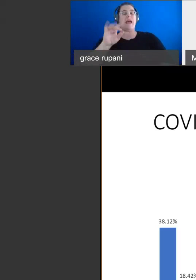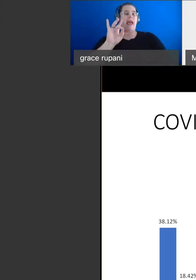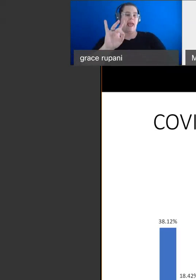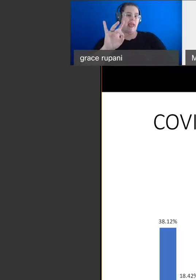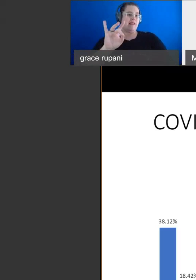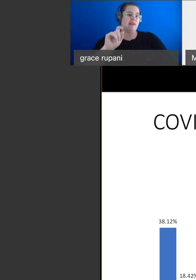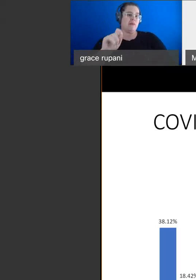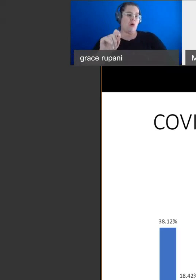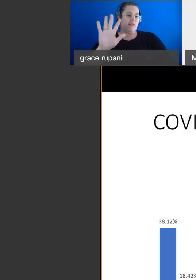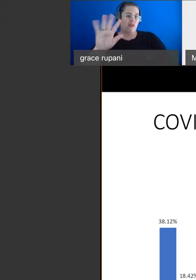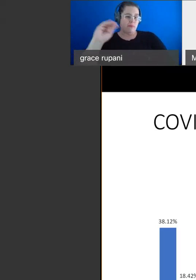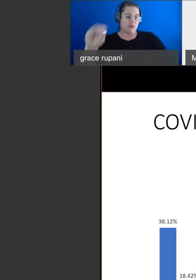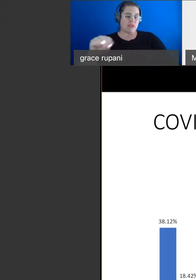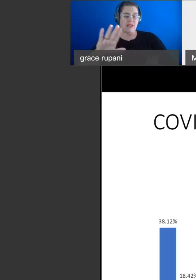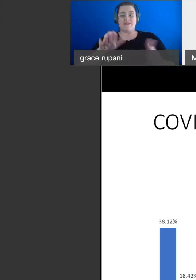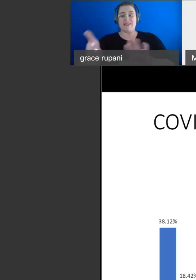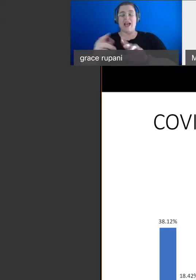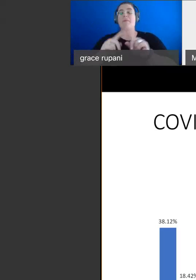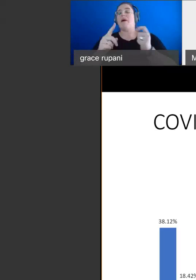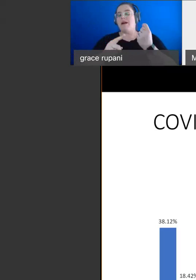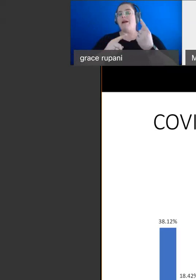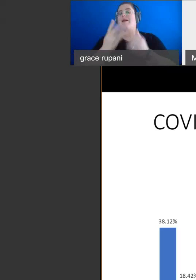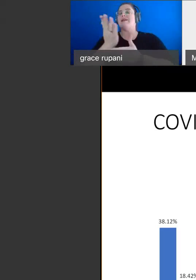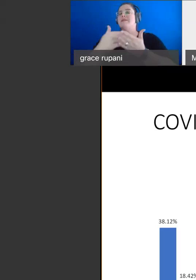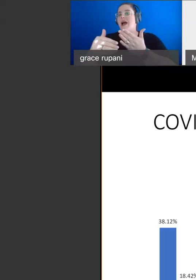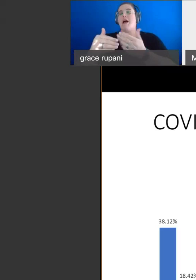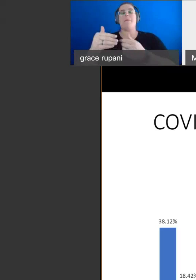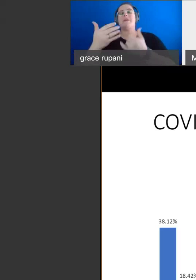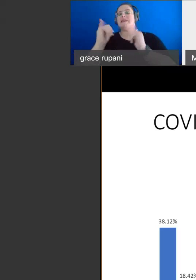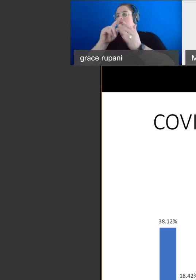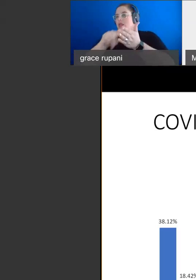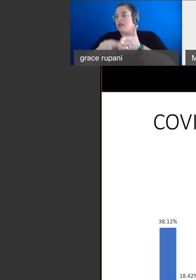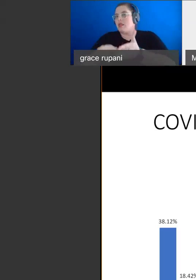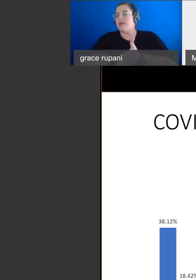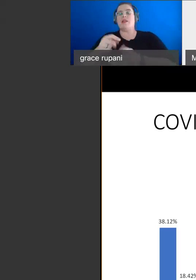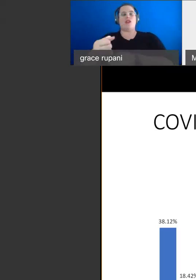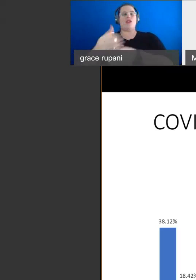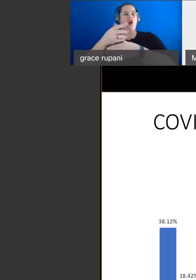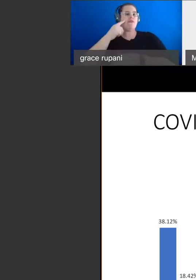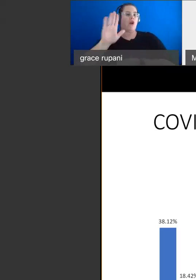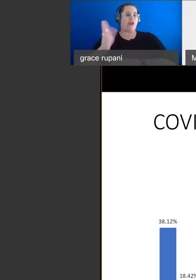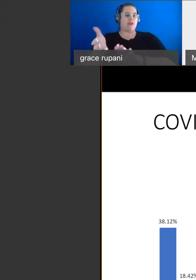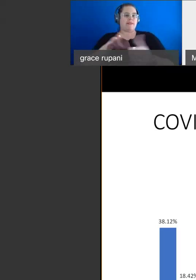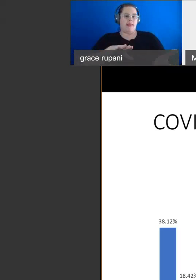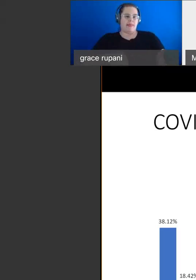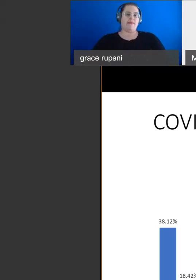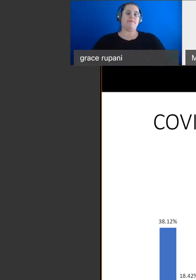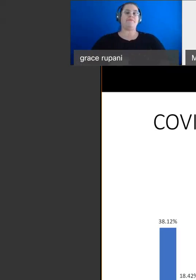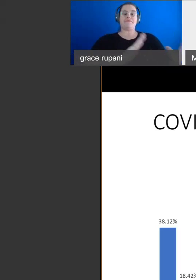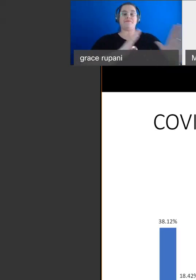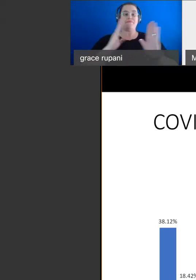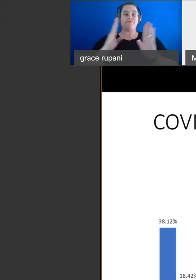is not yet confirmed. In supported living, we've had an infection rate of about